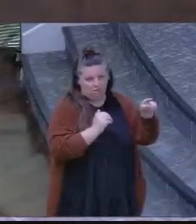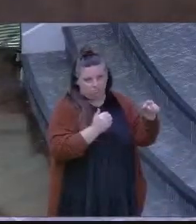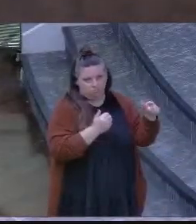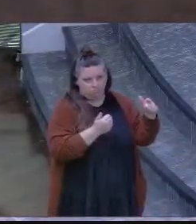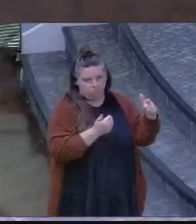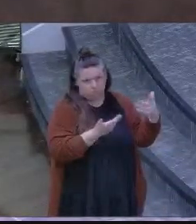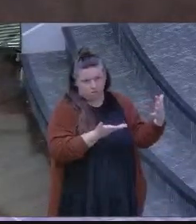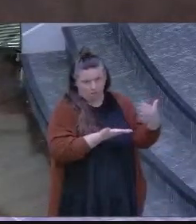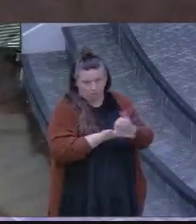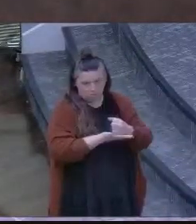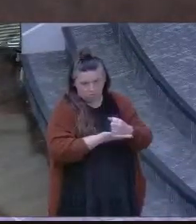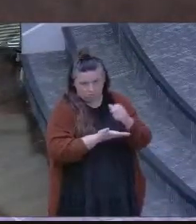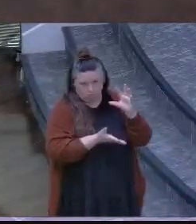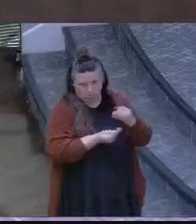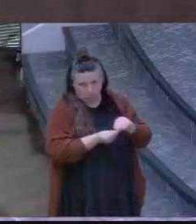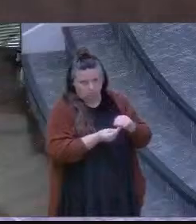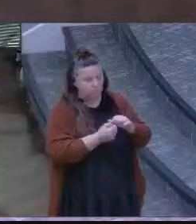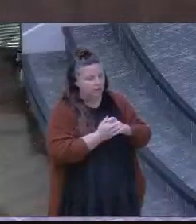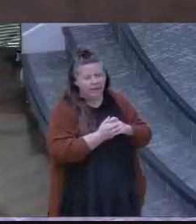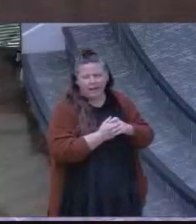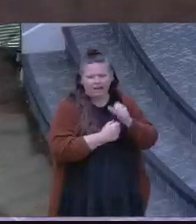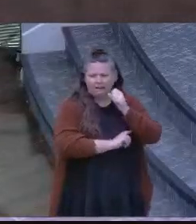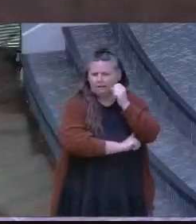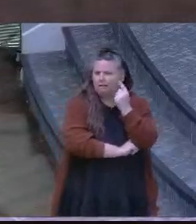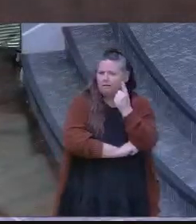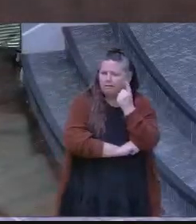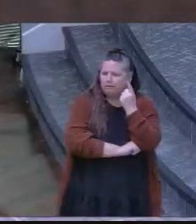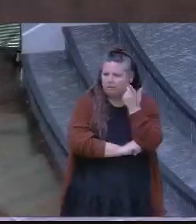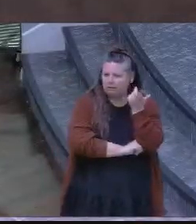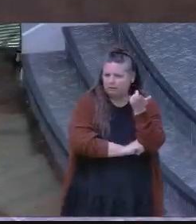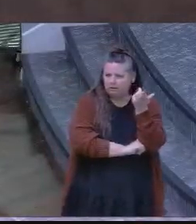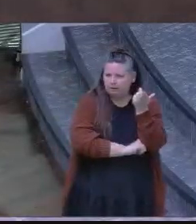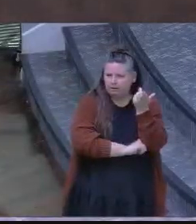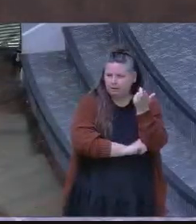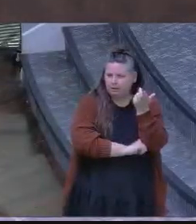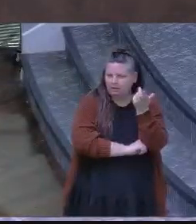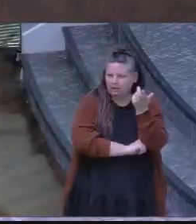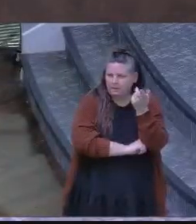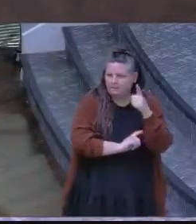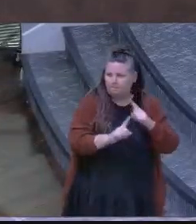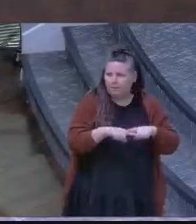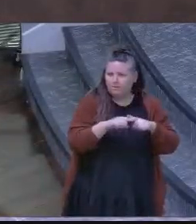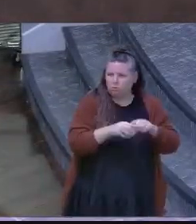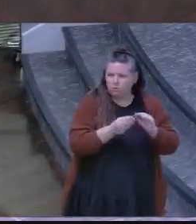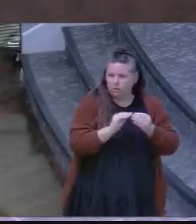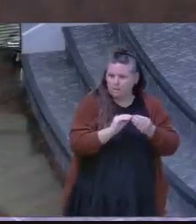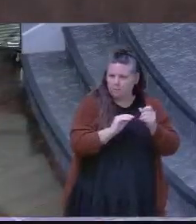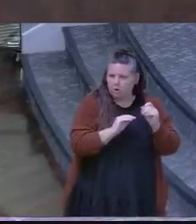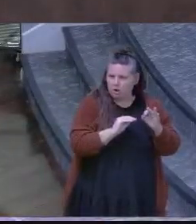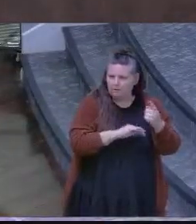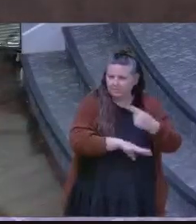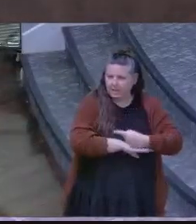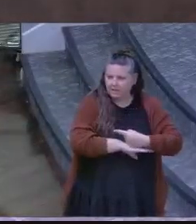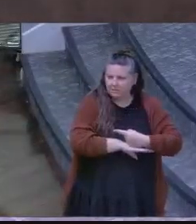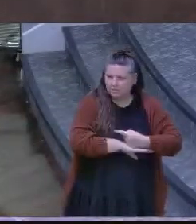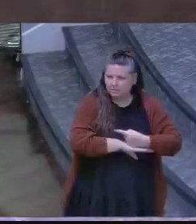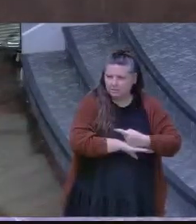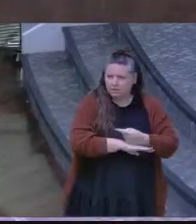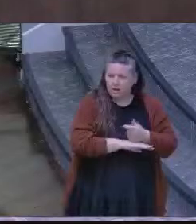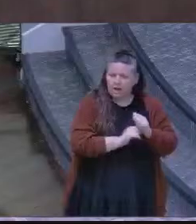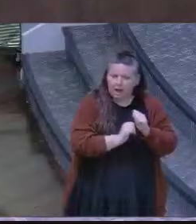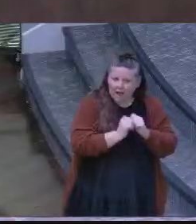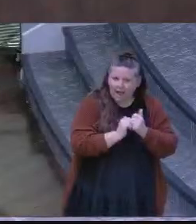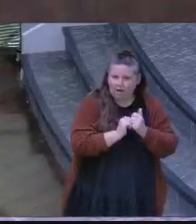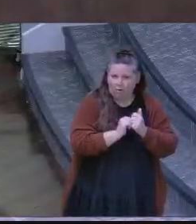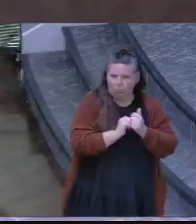didn't quite understand that based on simply the number of days, like how it